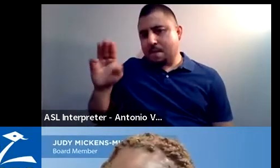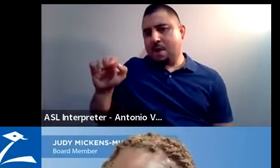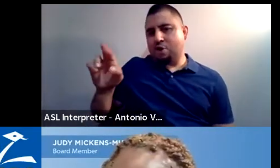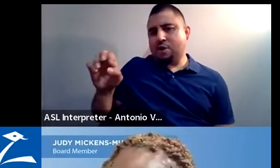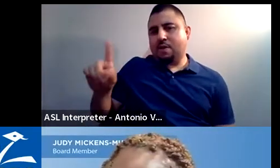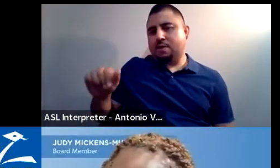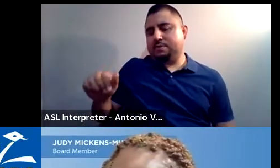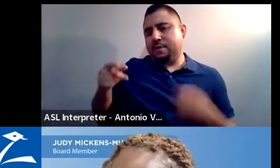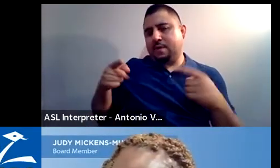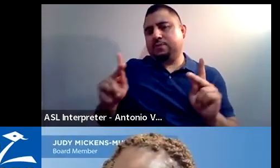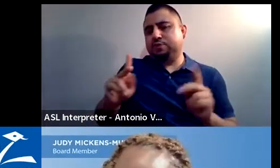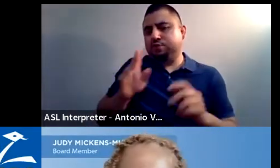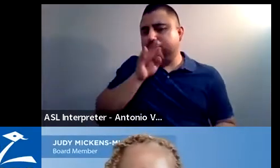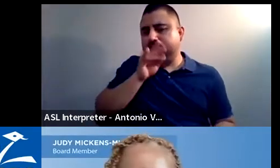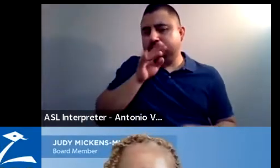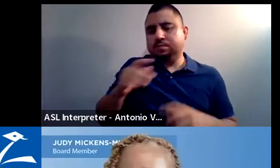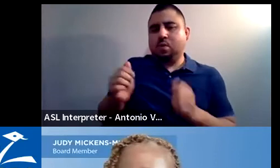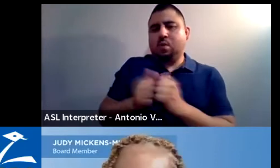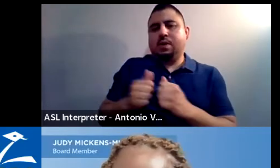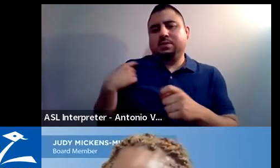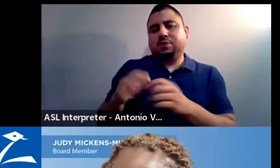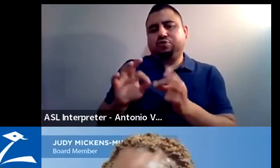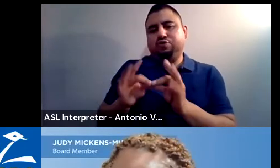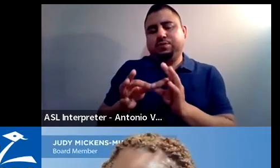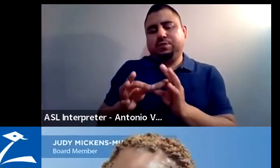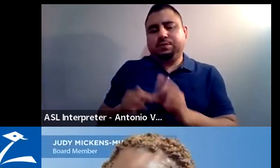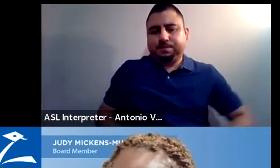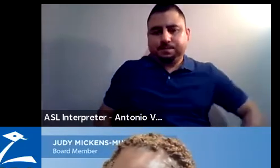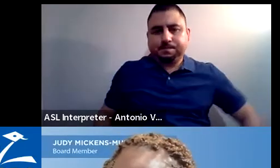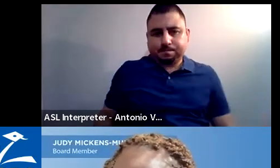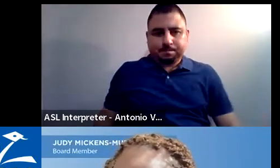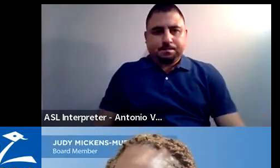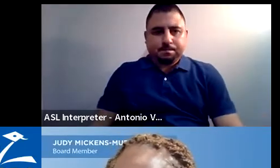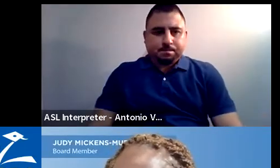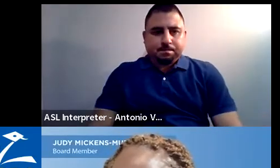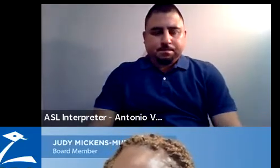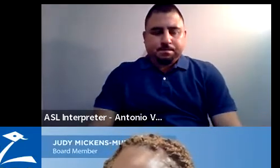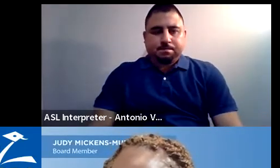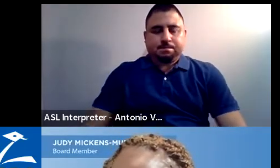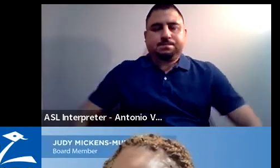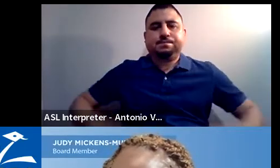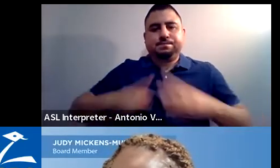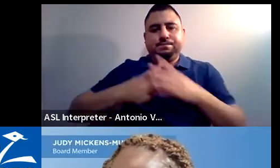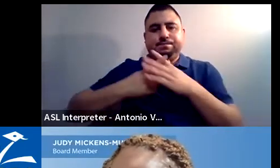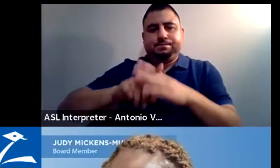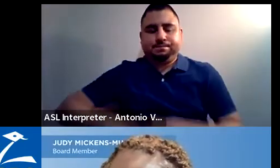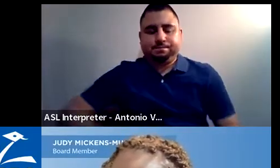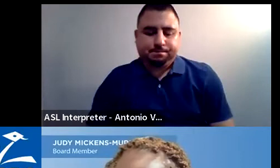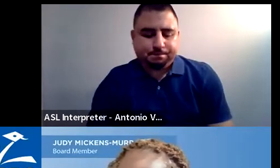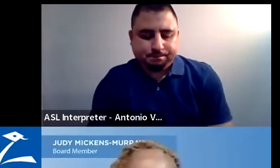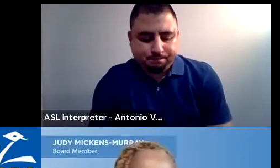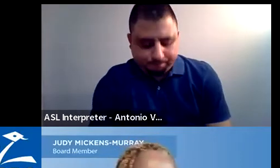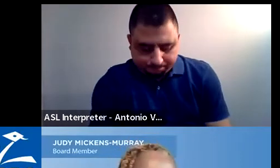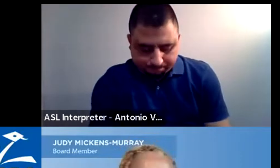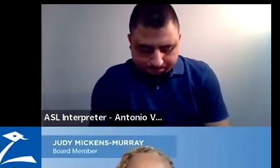hablar. Yo seré su intérprete. Por favor, hable en oraciones pequeñas para yo poder traducirla. Puede comenzar. Ok, buenas